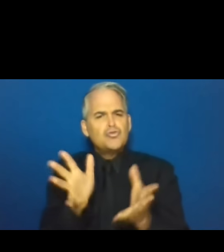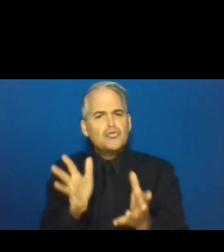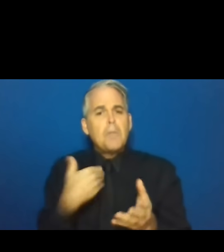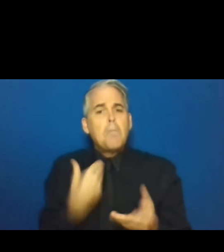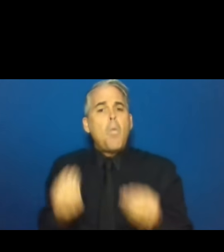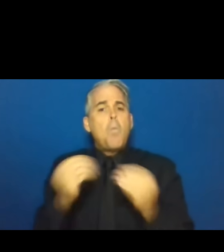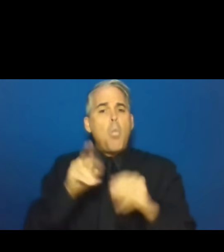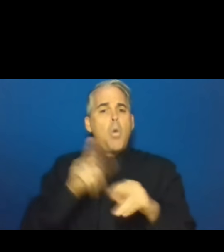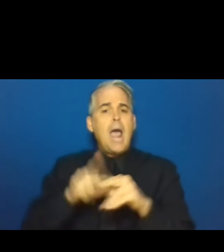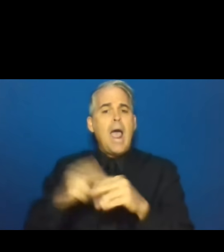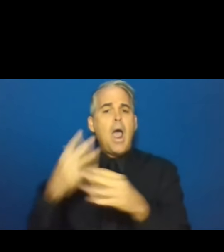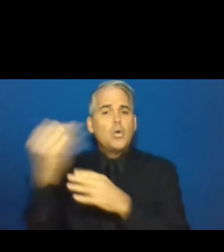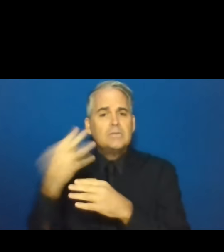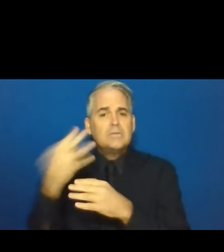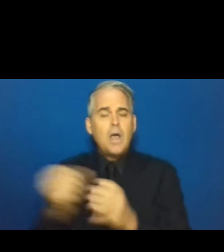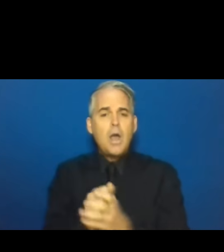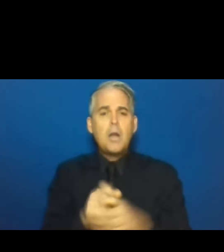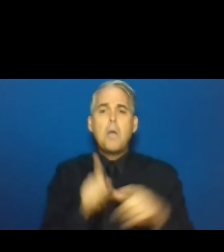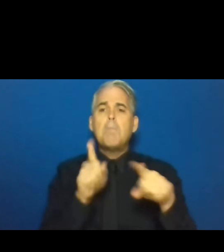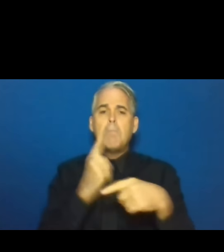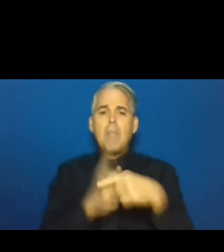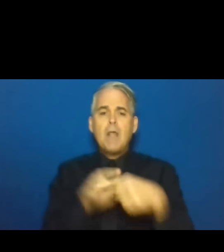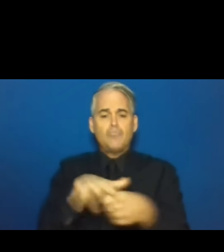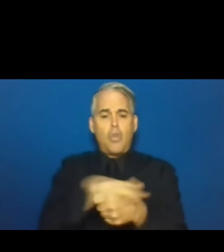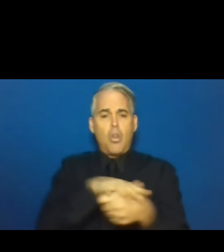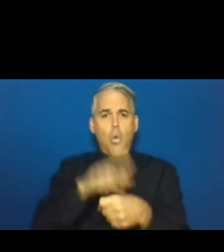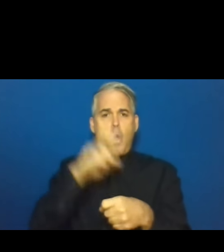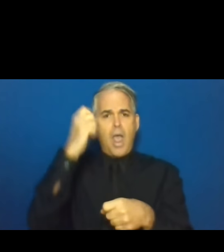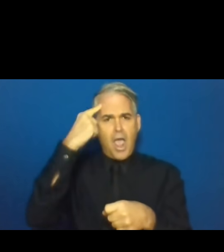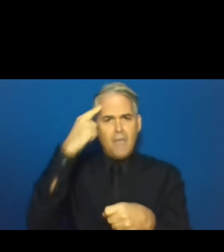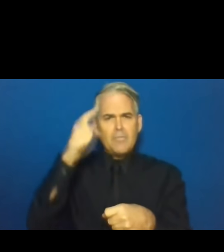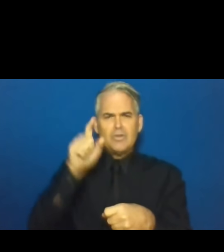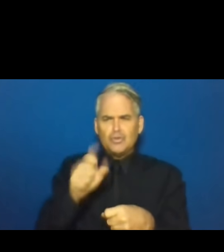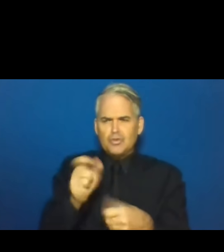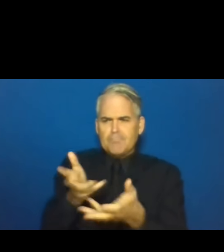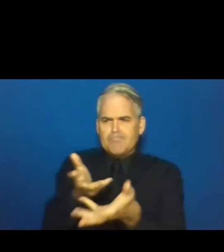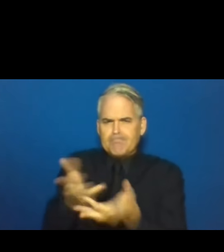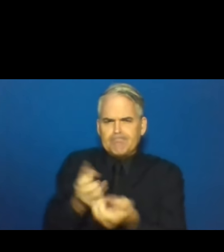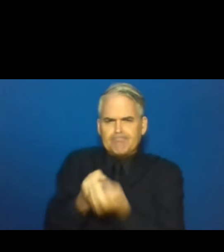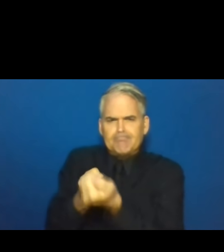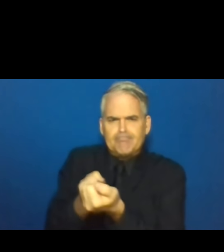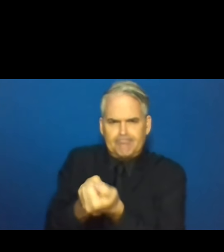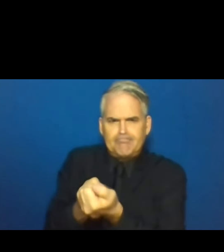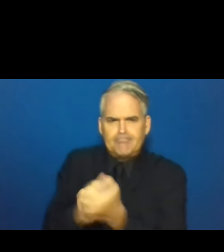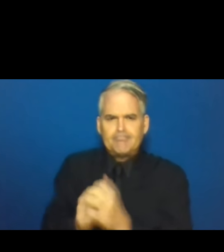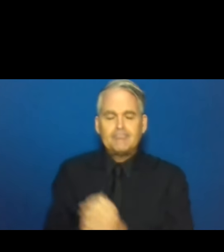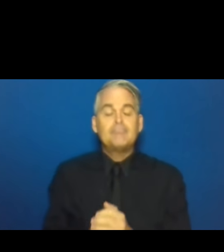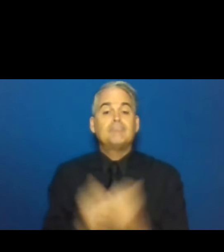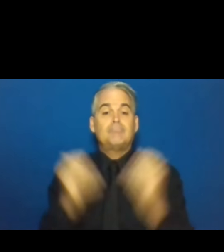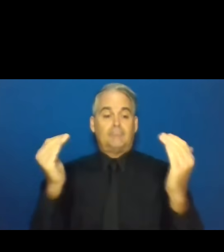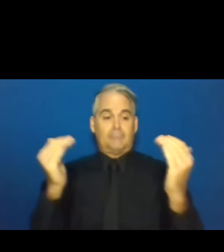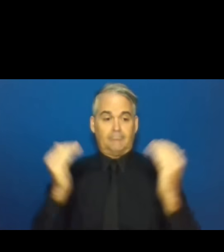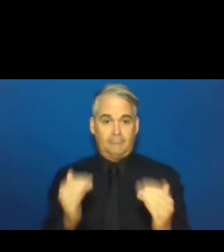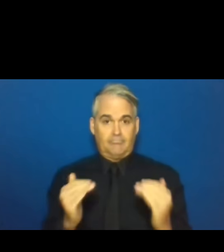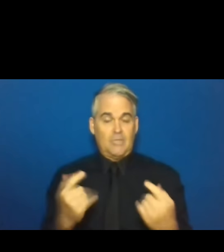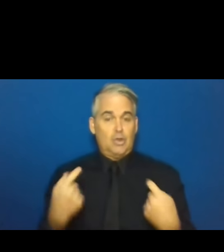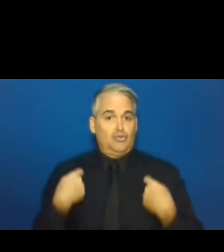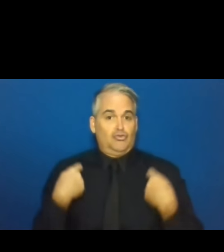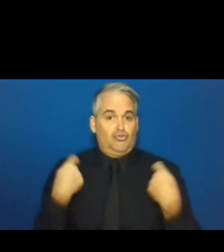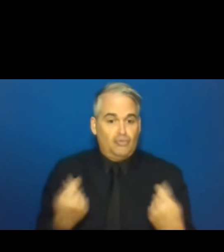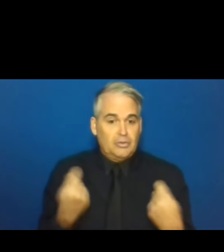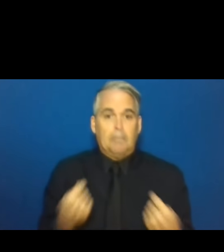to work with these businesses to meet this goal. Gyms, fitness and dance studios, and places